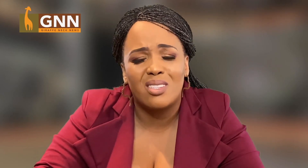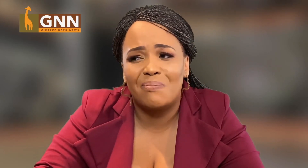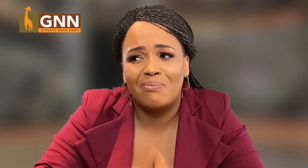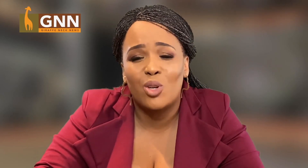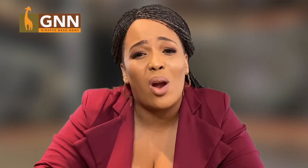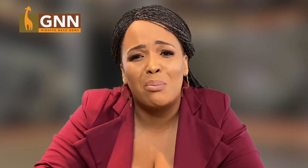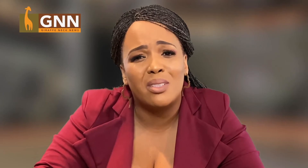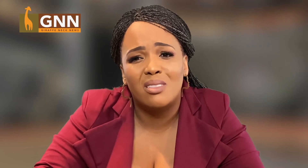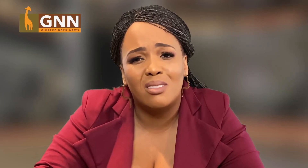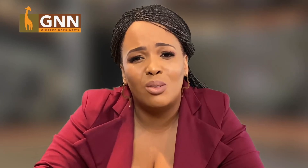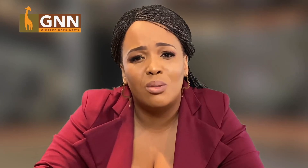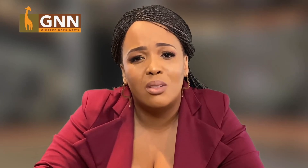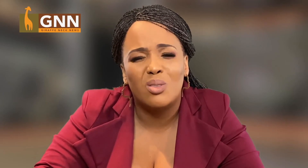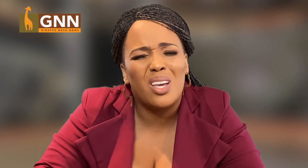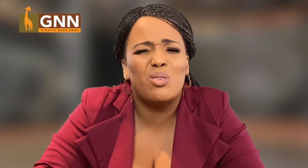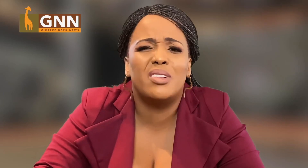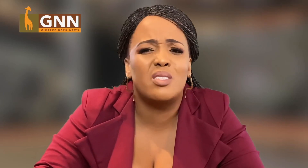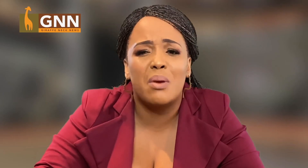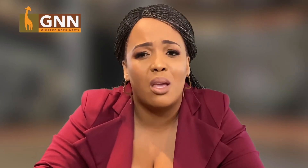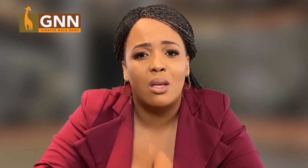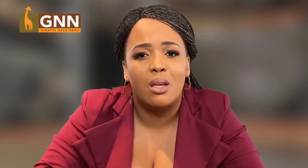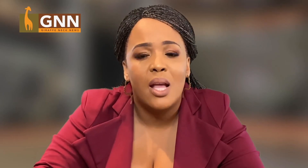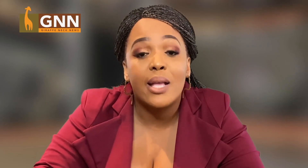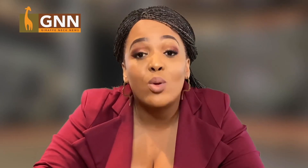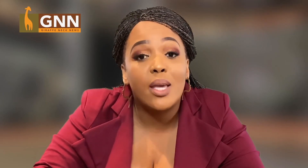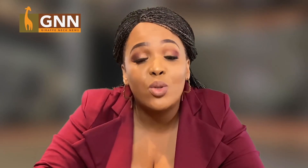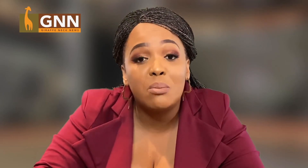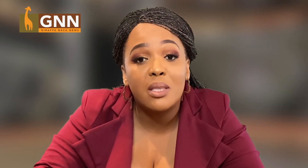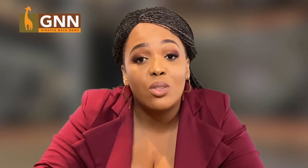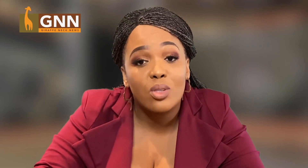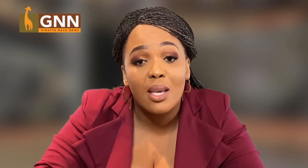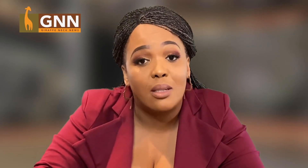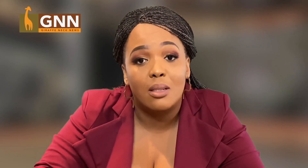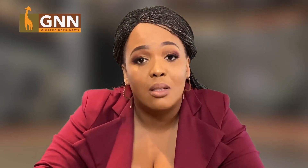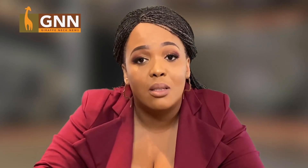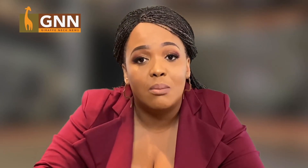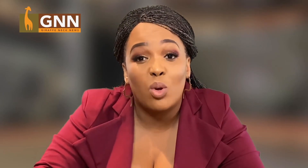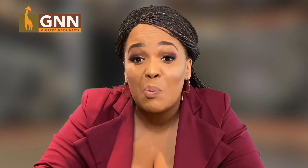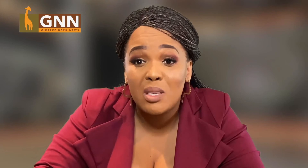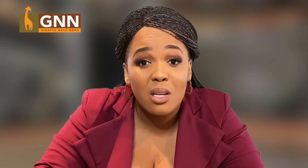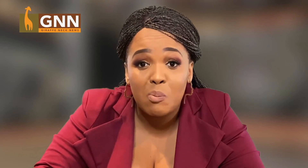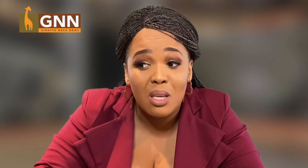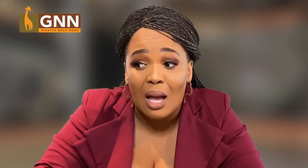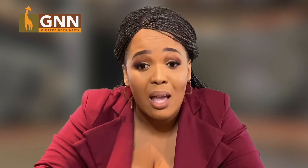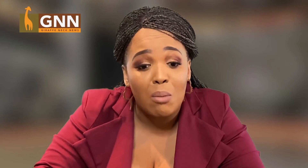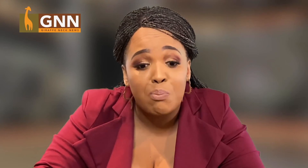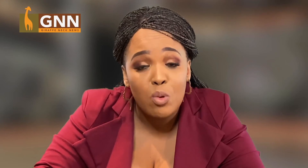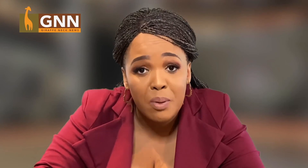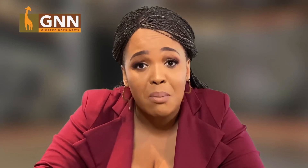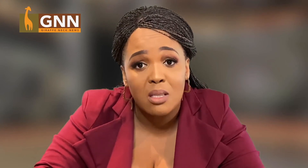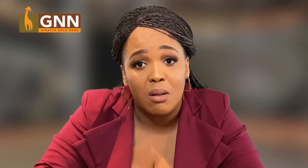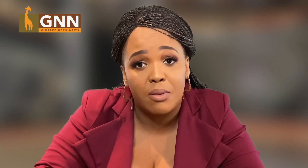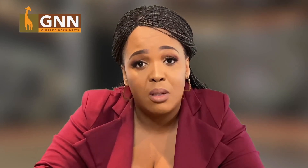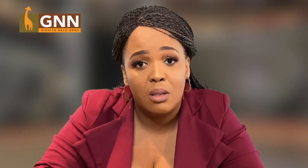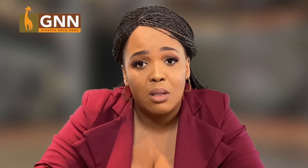try, just to cry a bit, you know? It's okay to feel despair. It's okay to admit that you're scared. Because personally speaking, I am